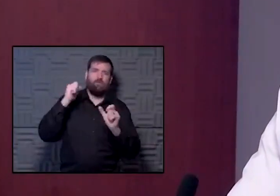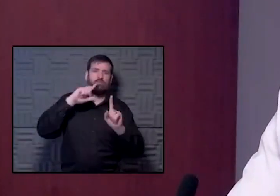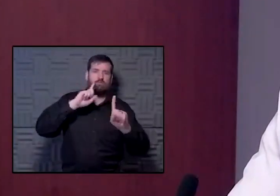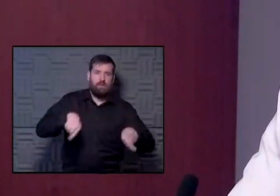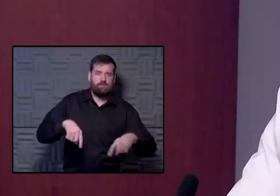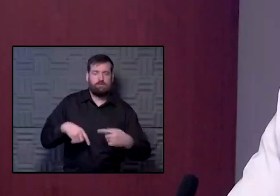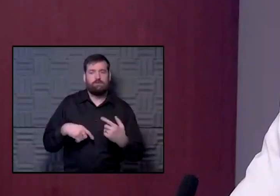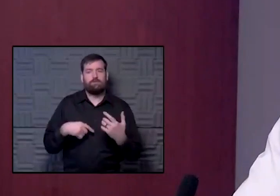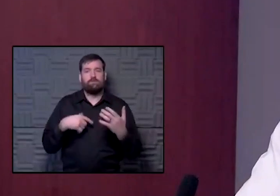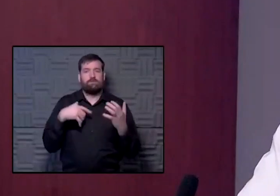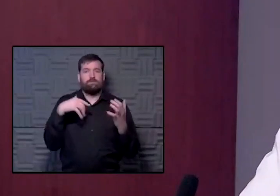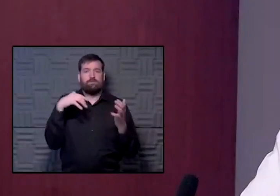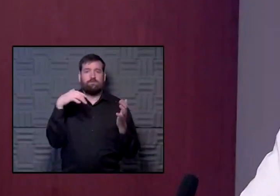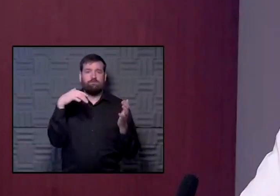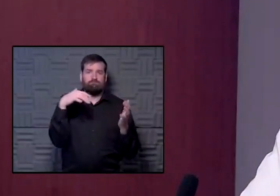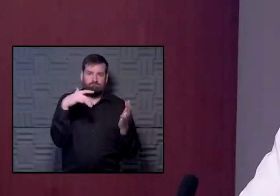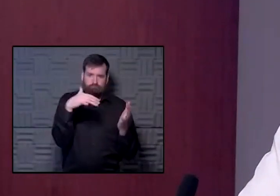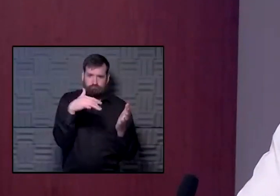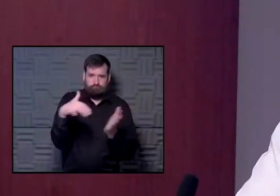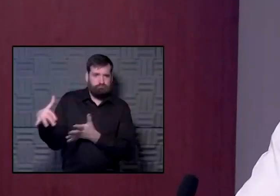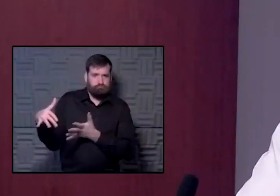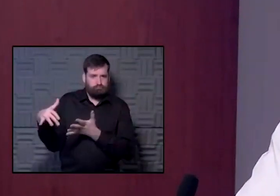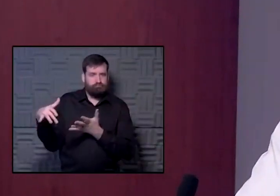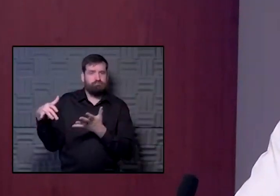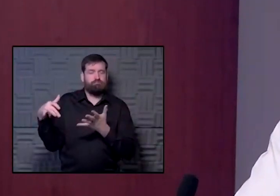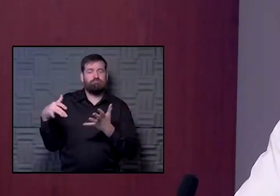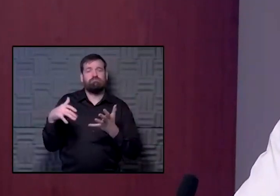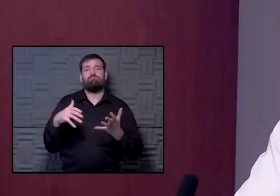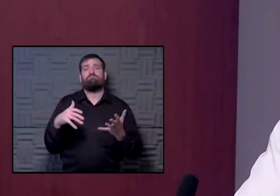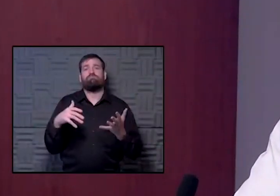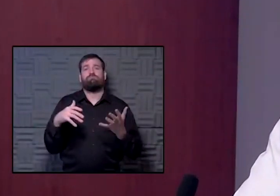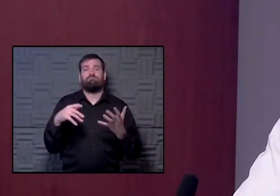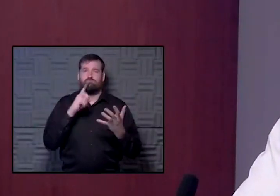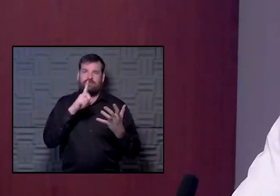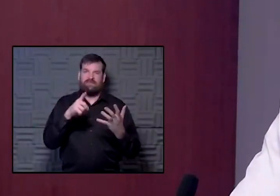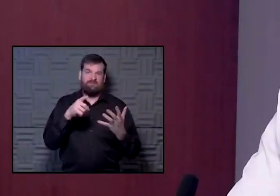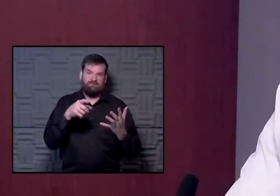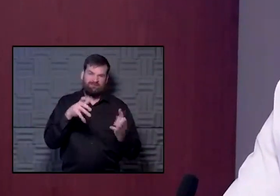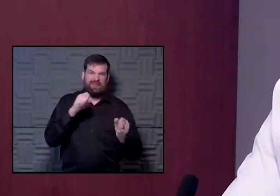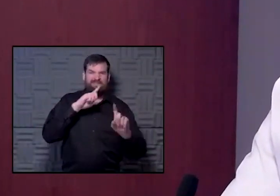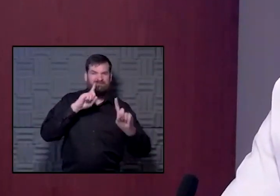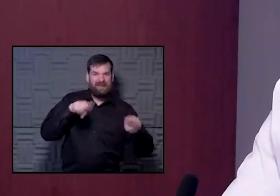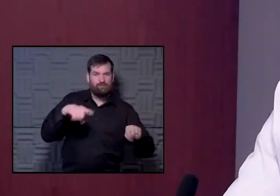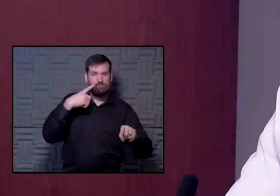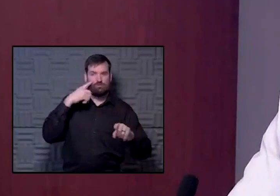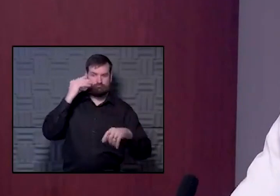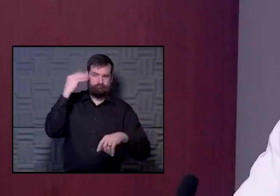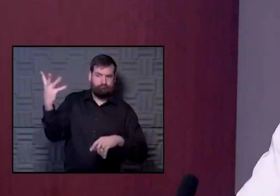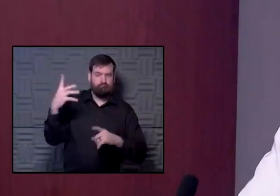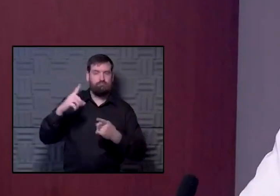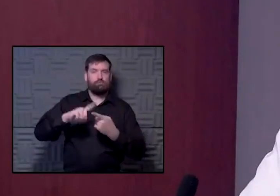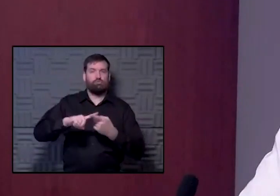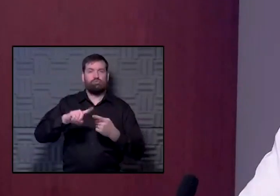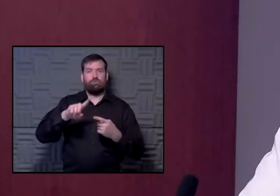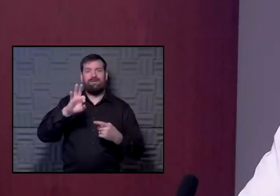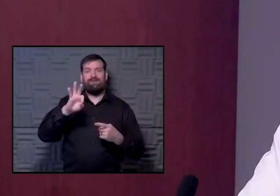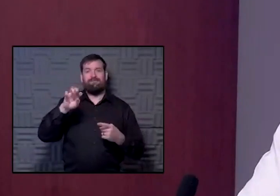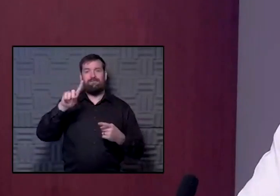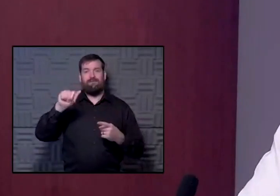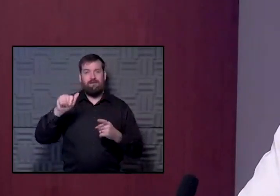to allow us to study things in an adaptive nature and really get an answer quickly to the FDA so they can review the